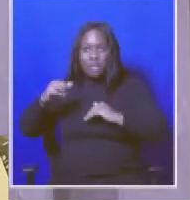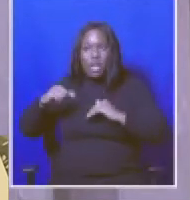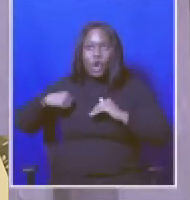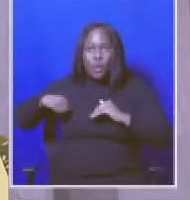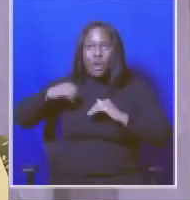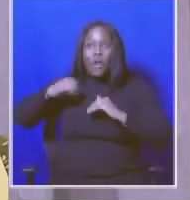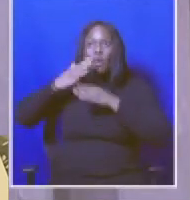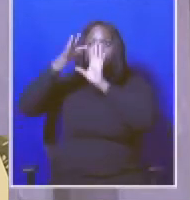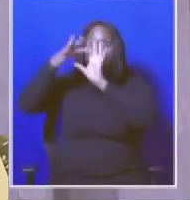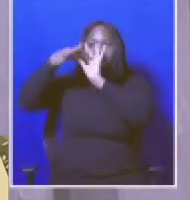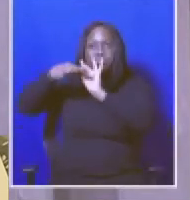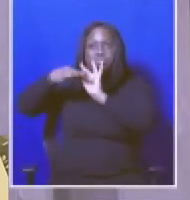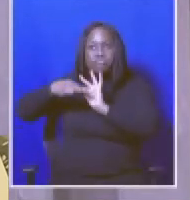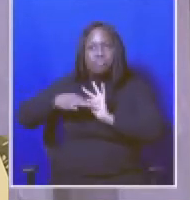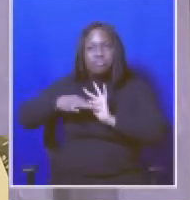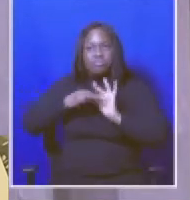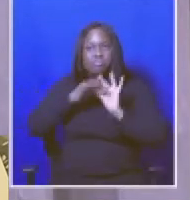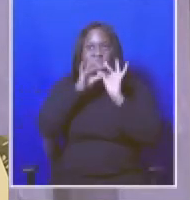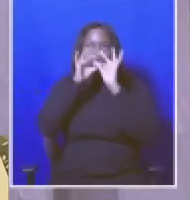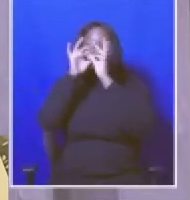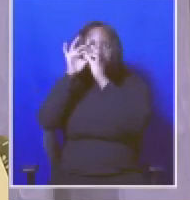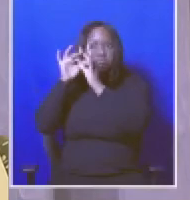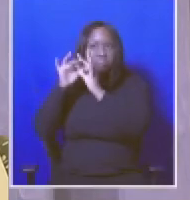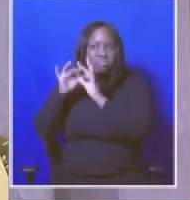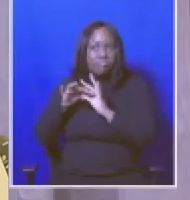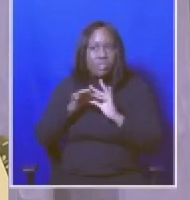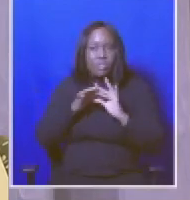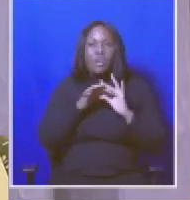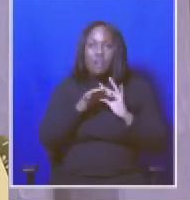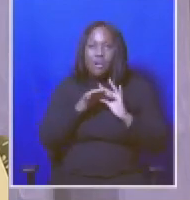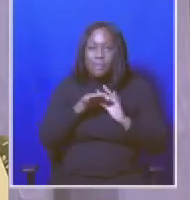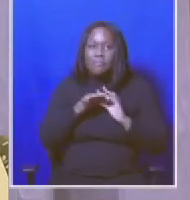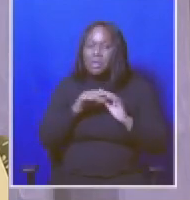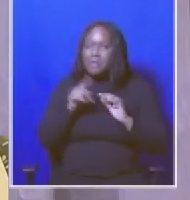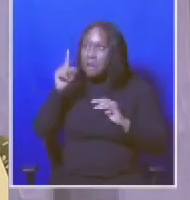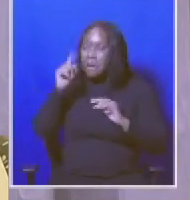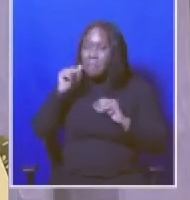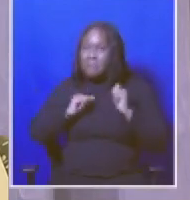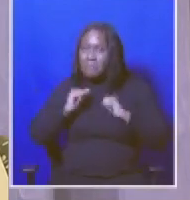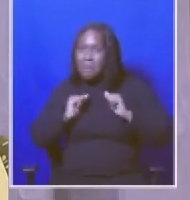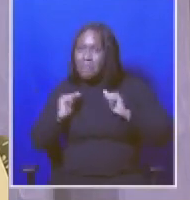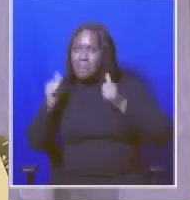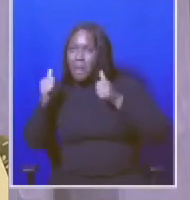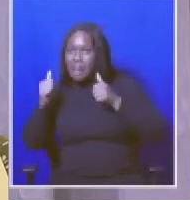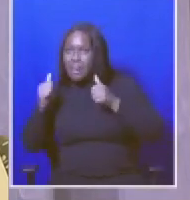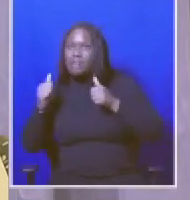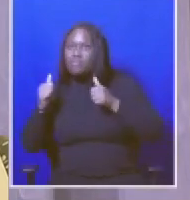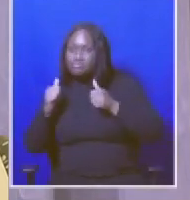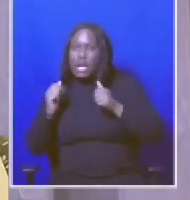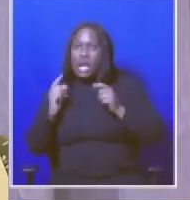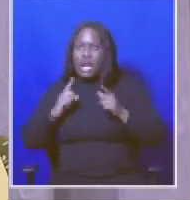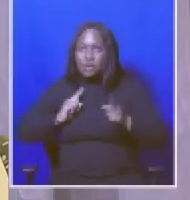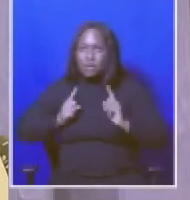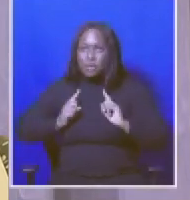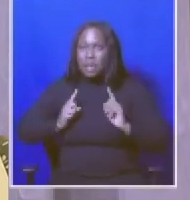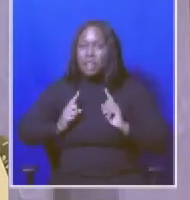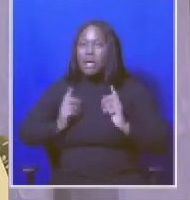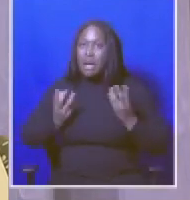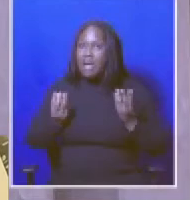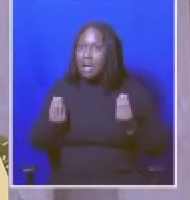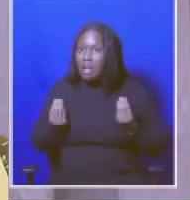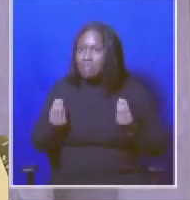an impact-oriented way, and where there is higher performance and accountability of